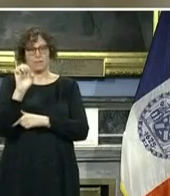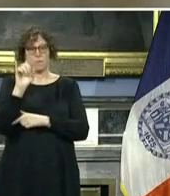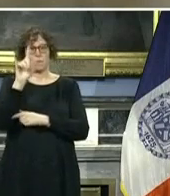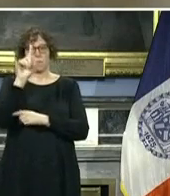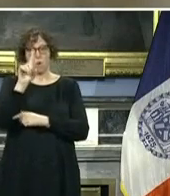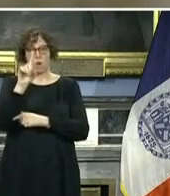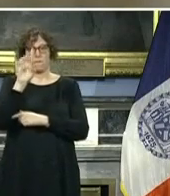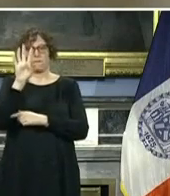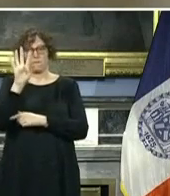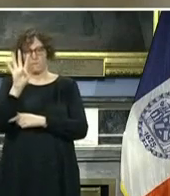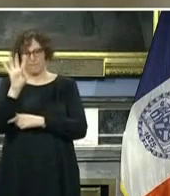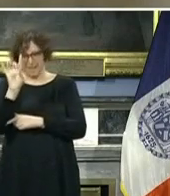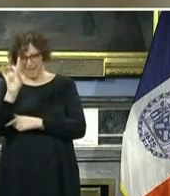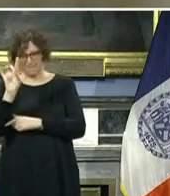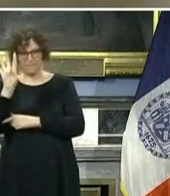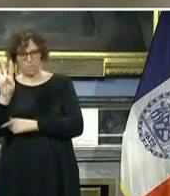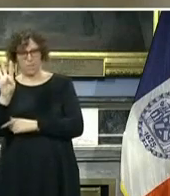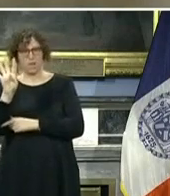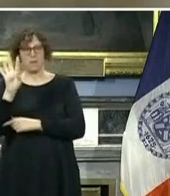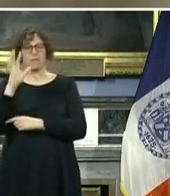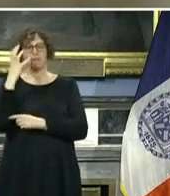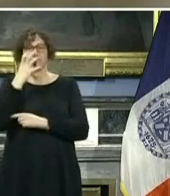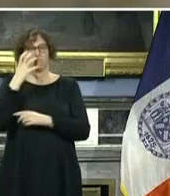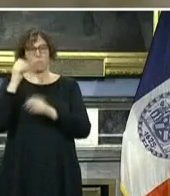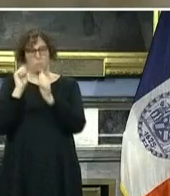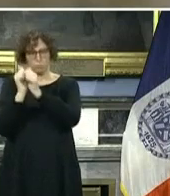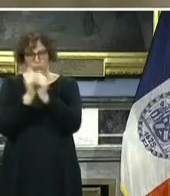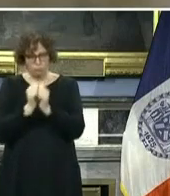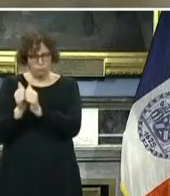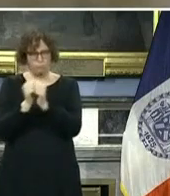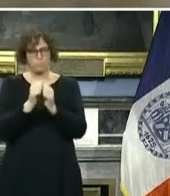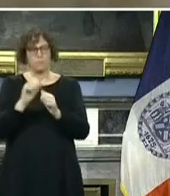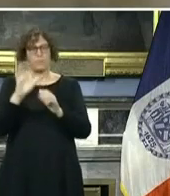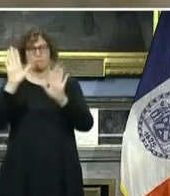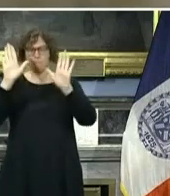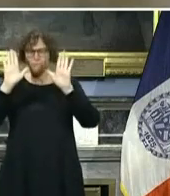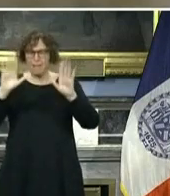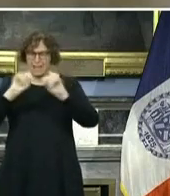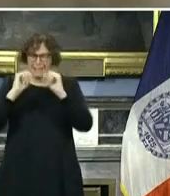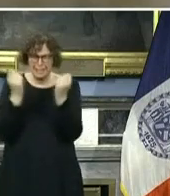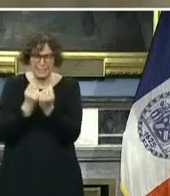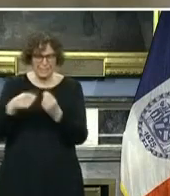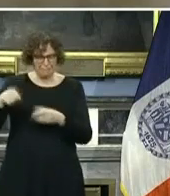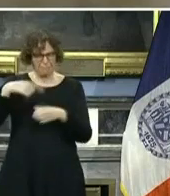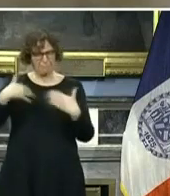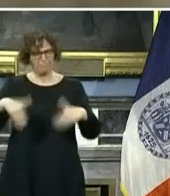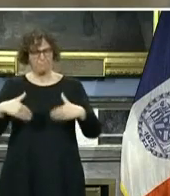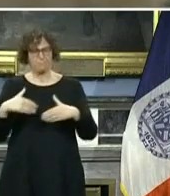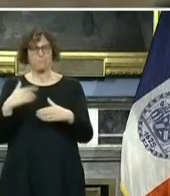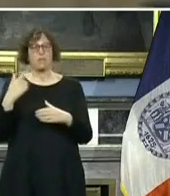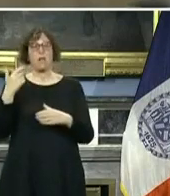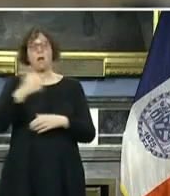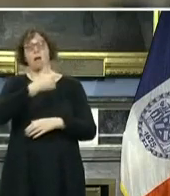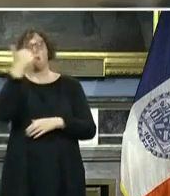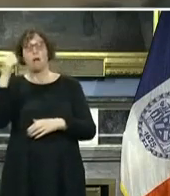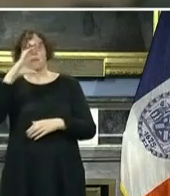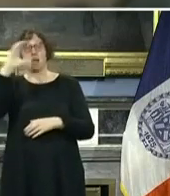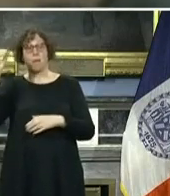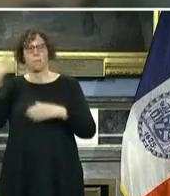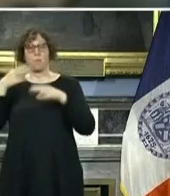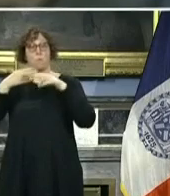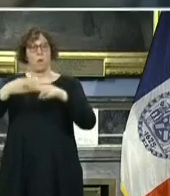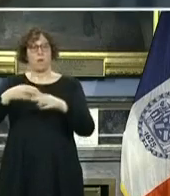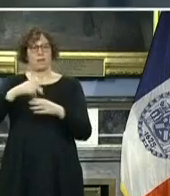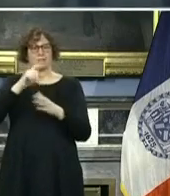of them are sitting right in front of me now, and Cayman and Stitch, New York, and Kingbridge. Again, this effort started only a few